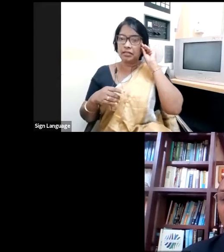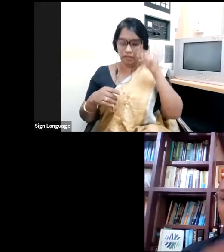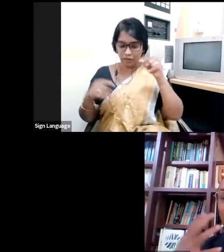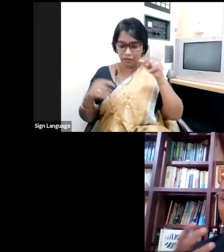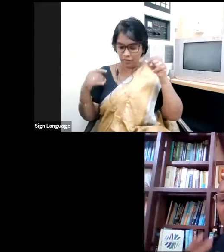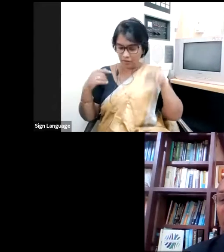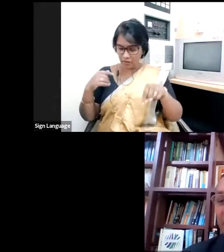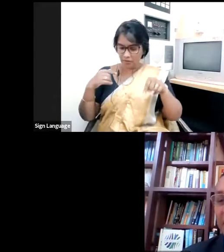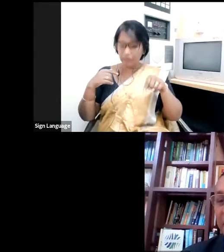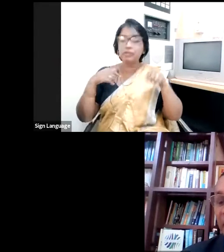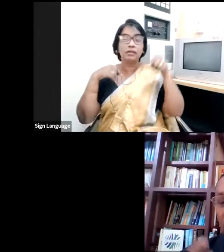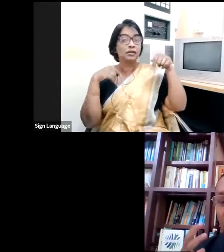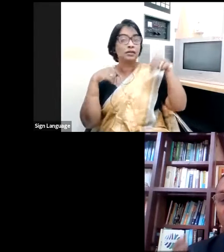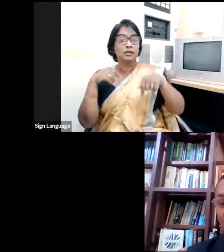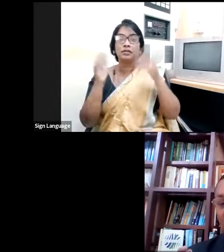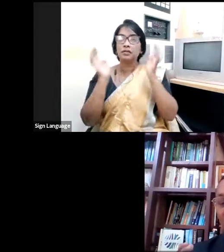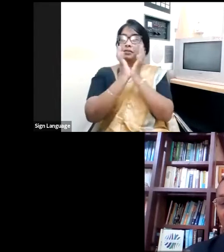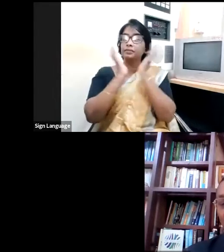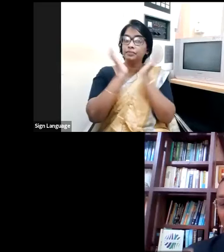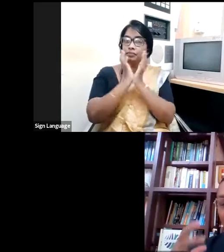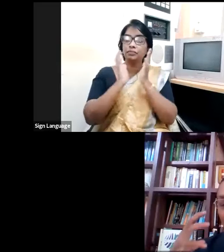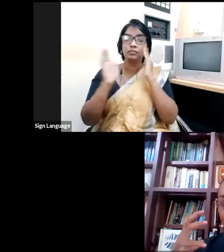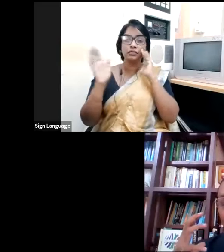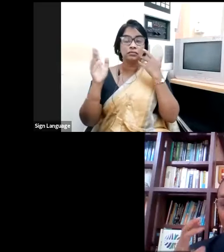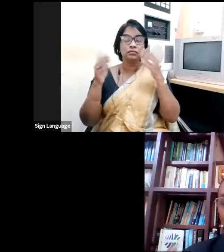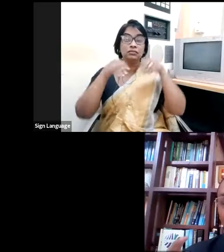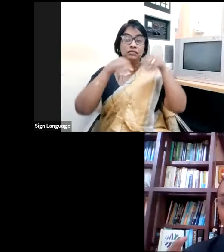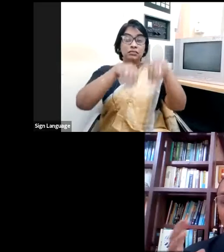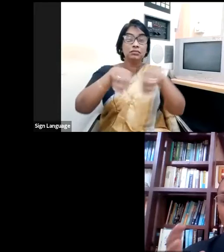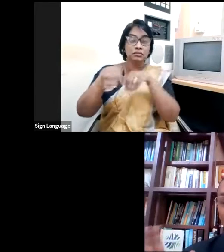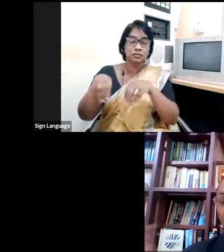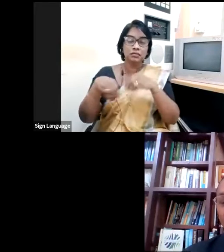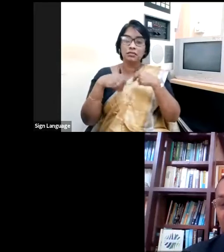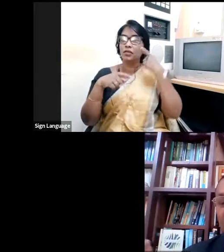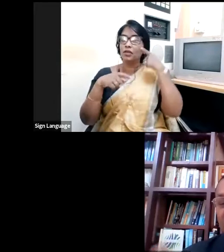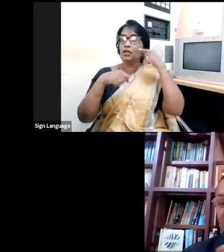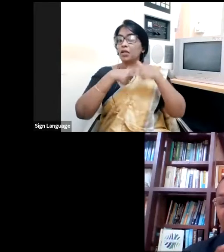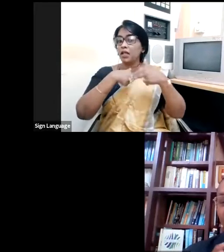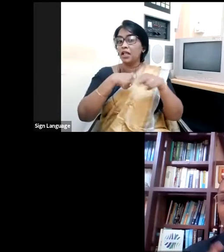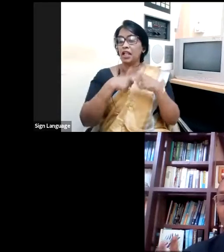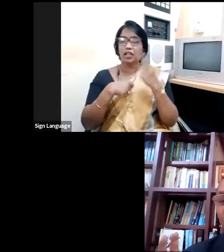important for a couple of reasons. Number one, if you have no